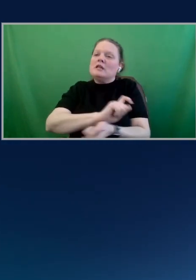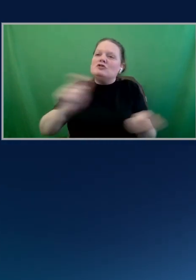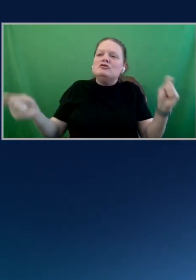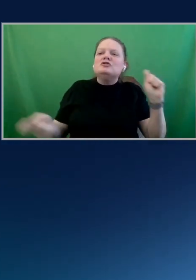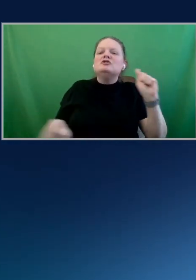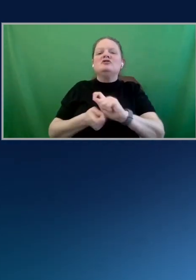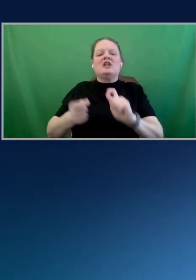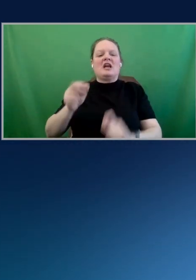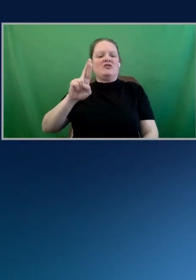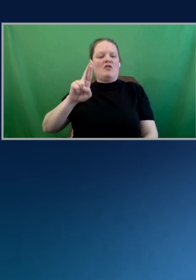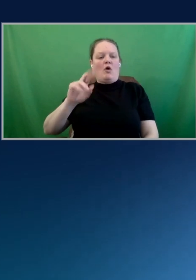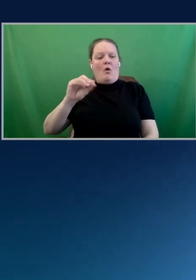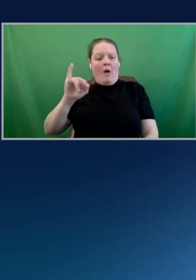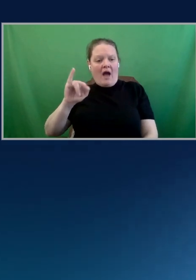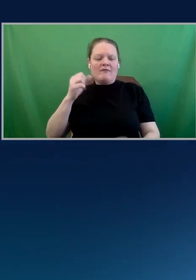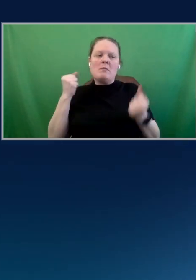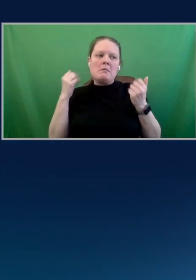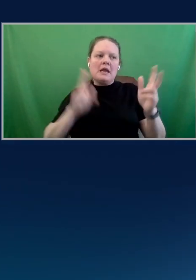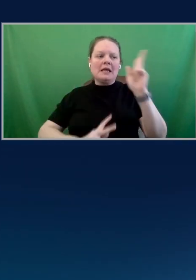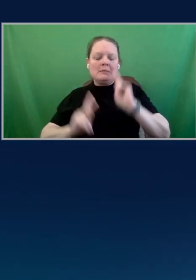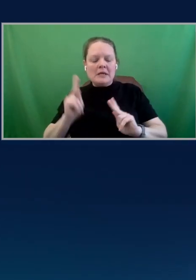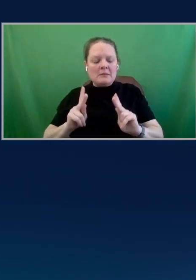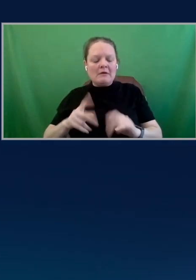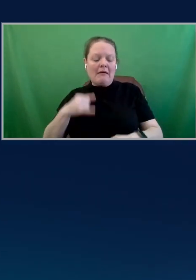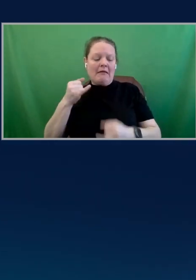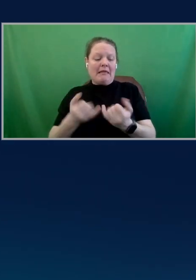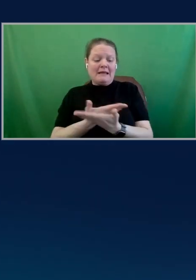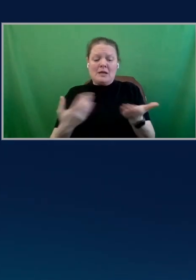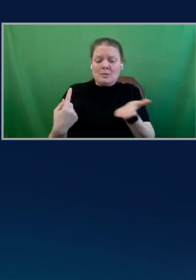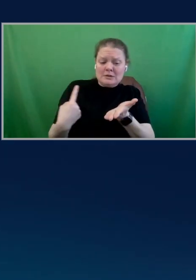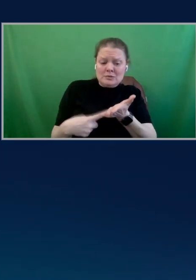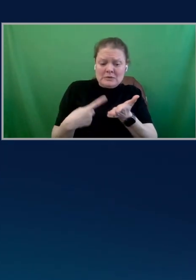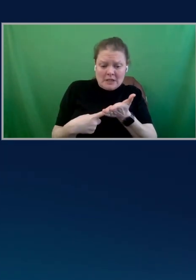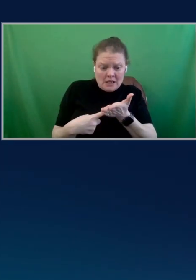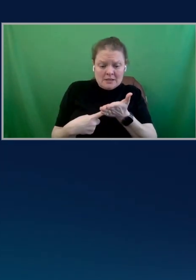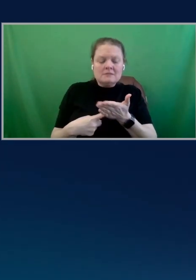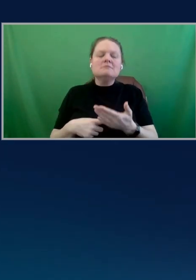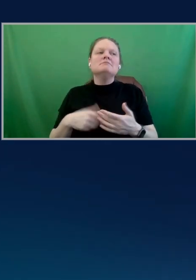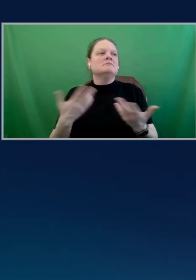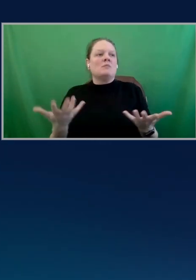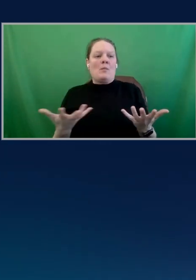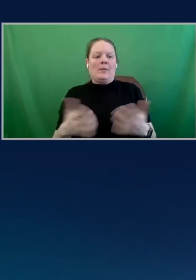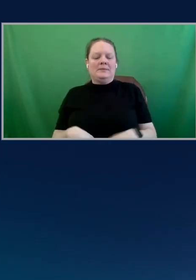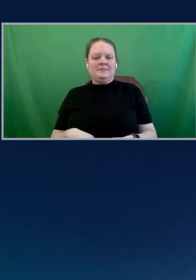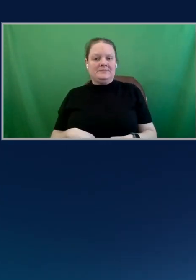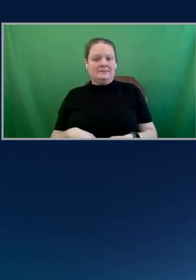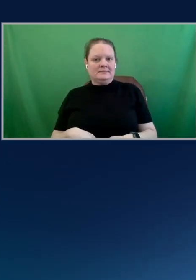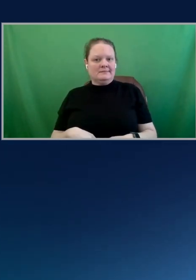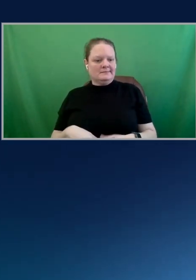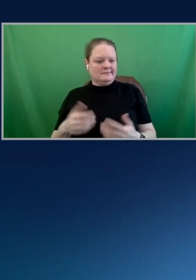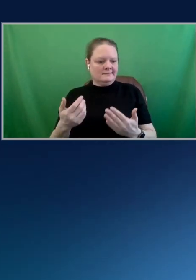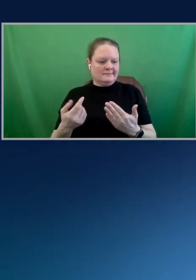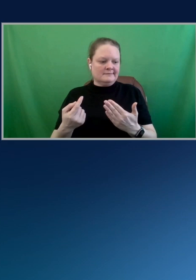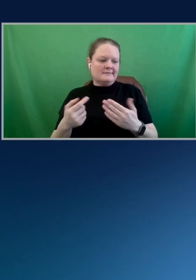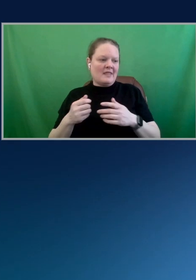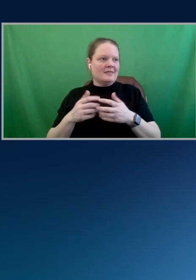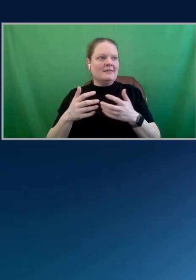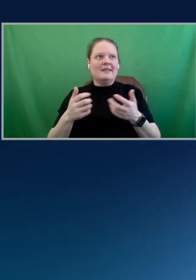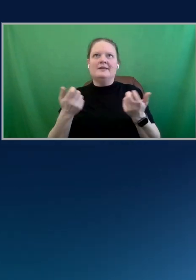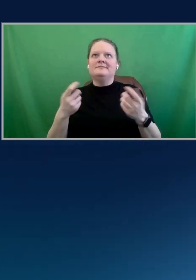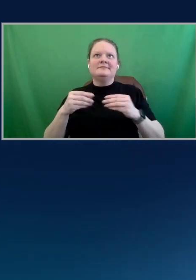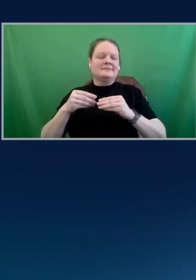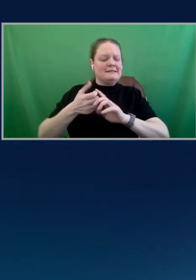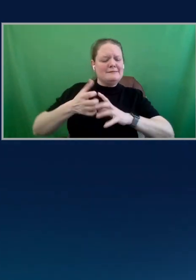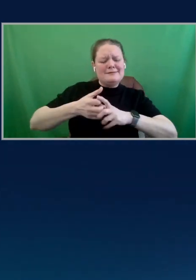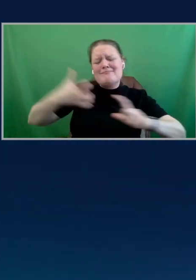of people. And then the last thing I want to talk about is just the fact that the frothiness of the market right now is huge. The amount of